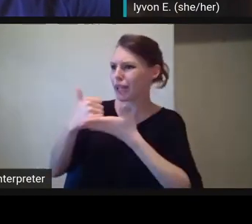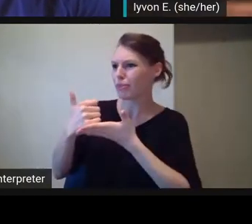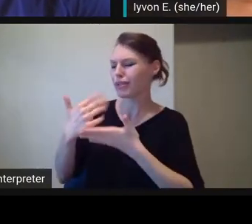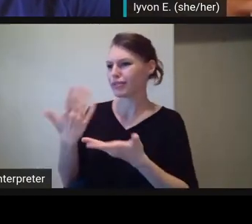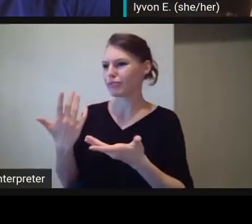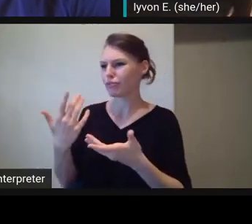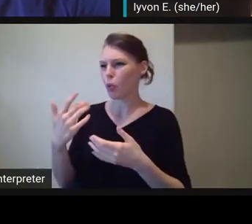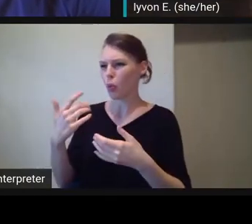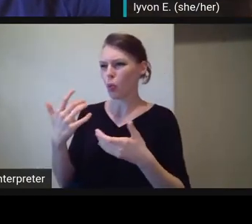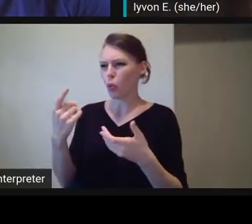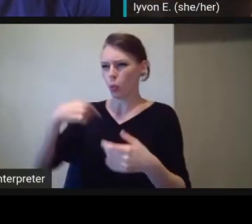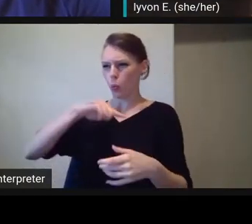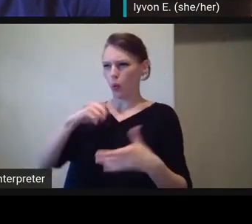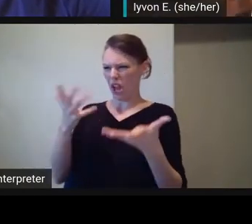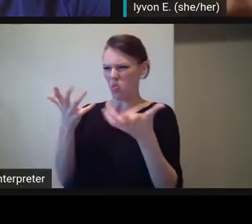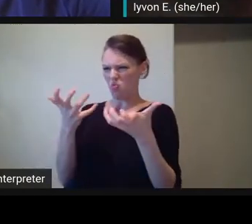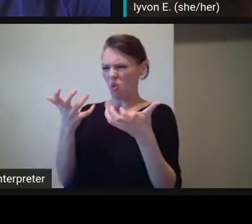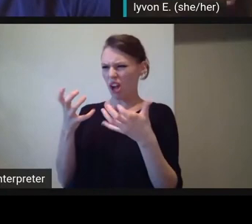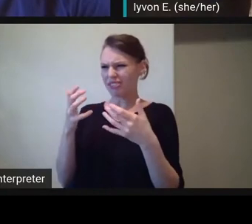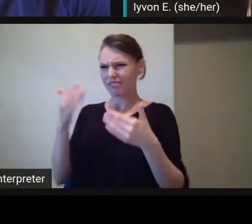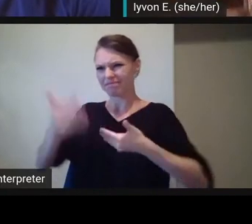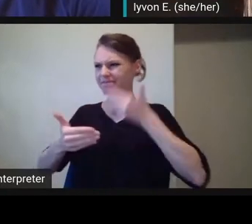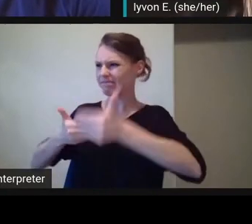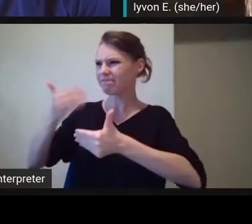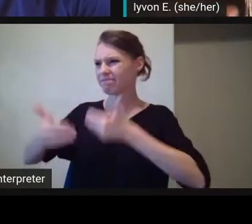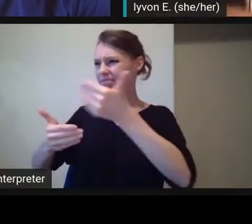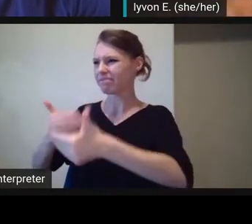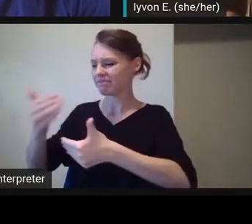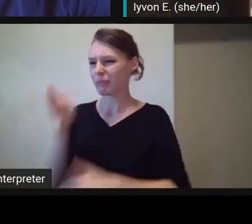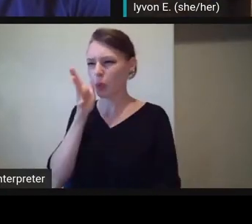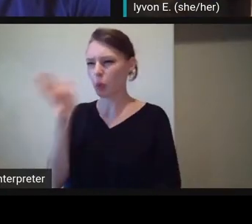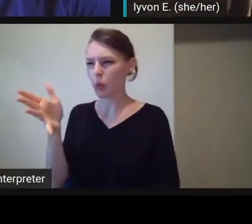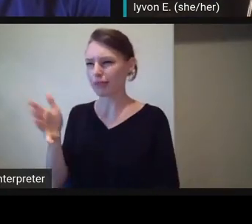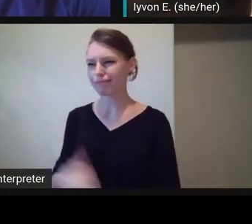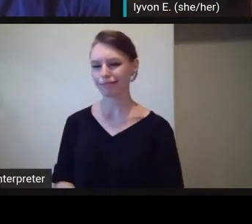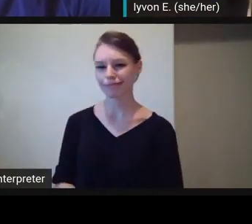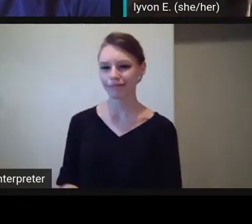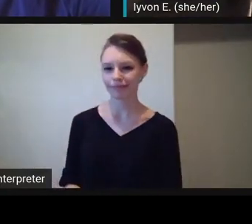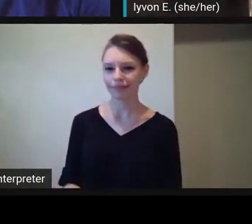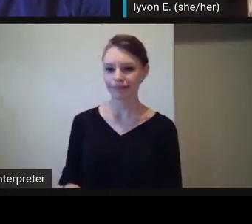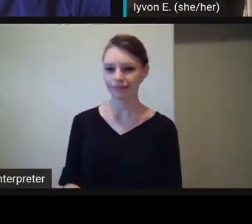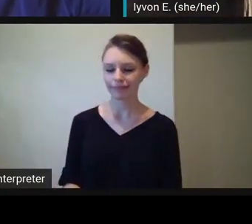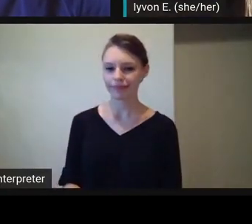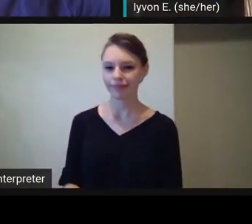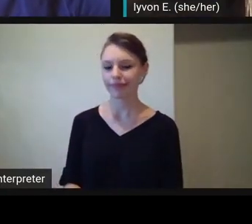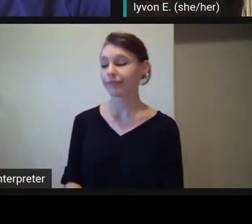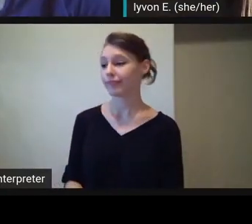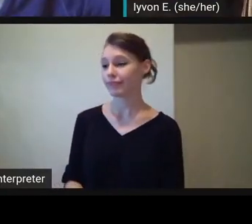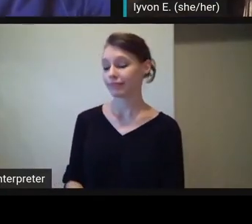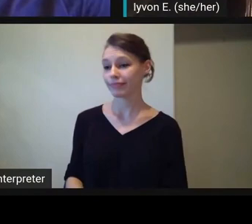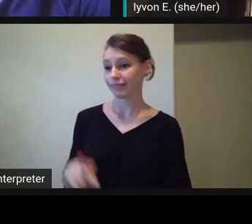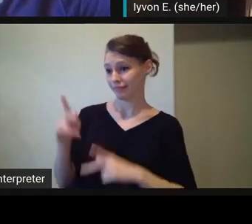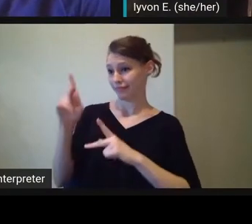go. I'm happy to go that way. I need other people to like tell me that they're not okay spending $300